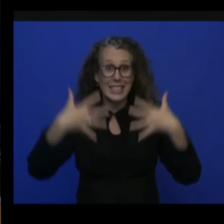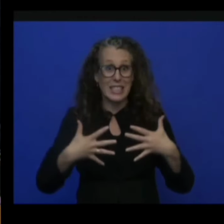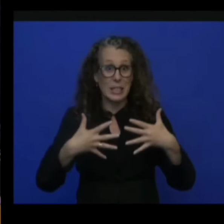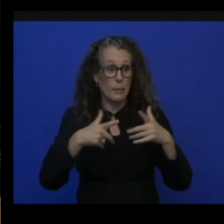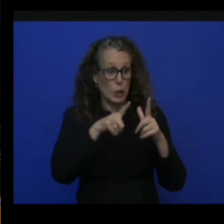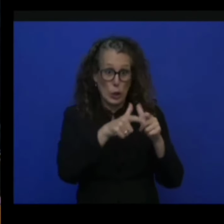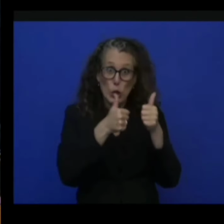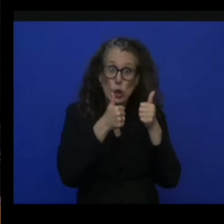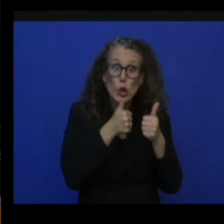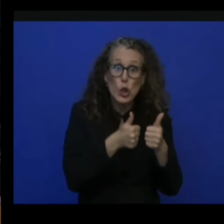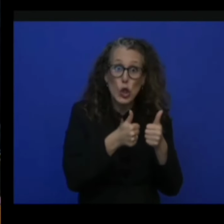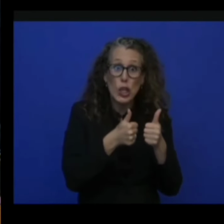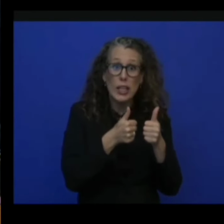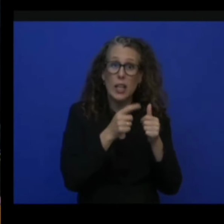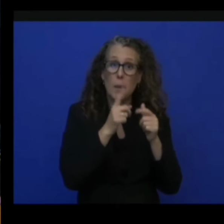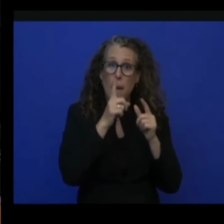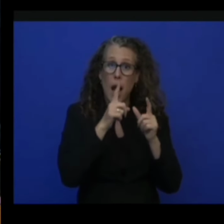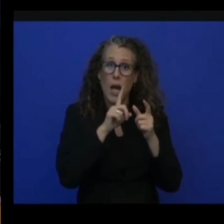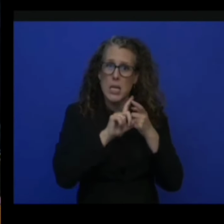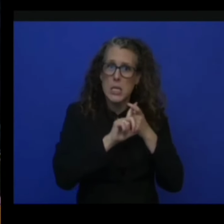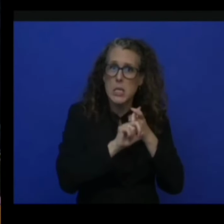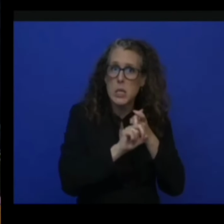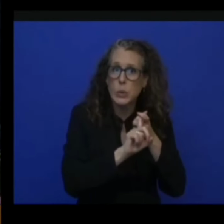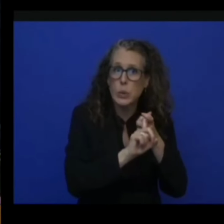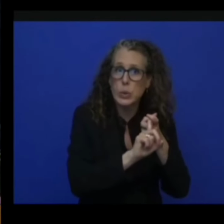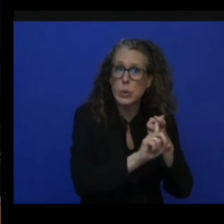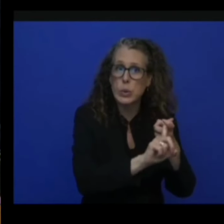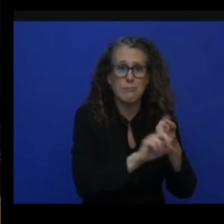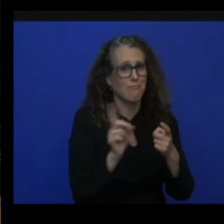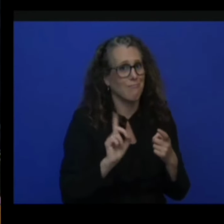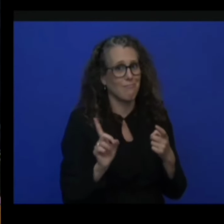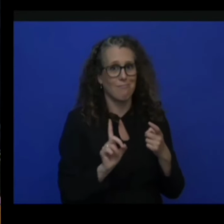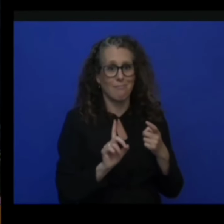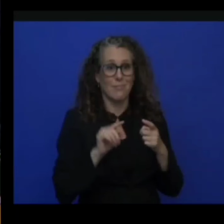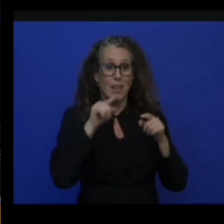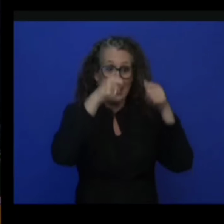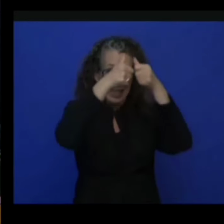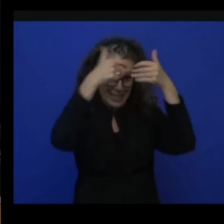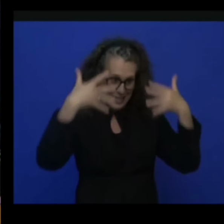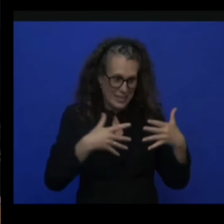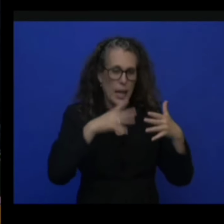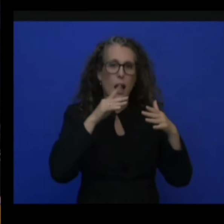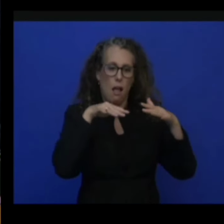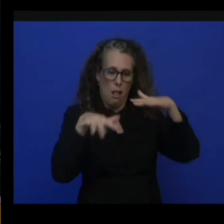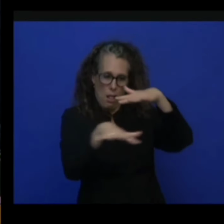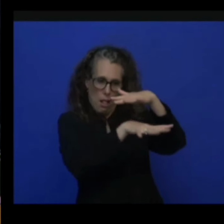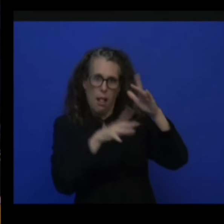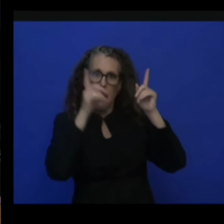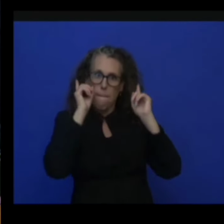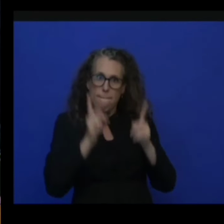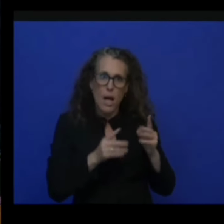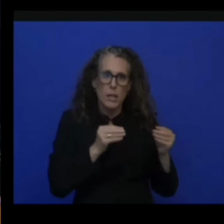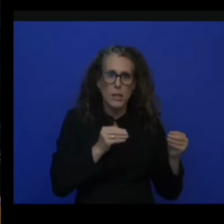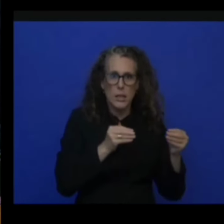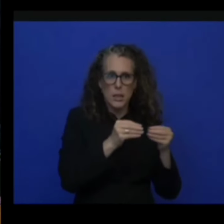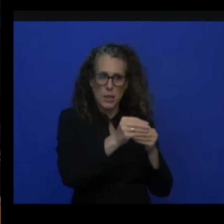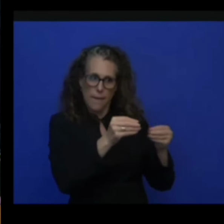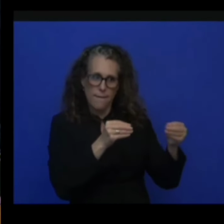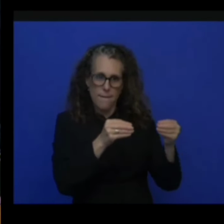endure if it cannot adapt to its changing environment and